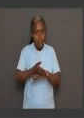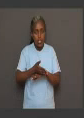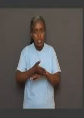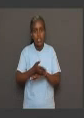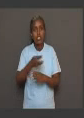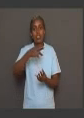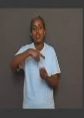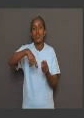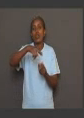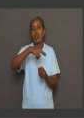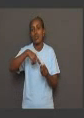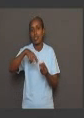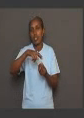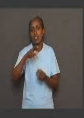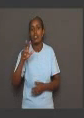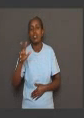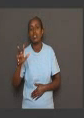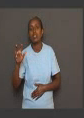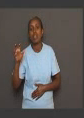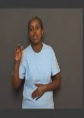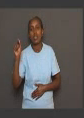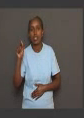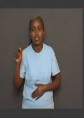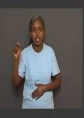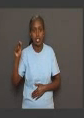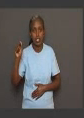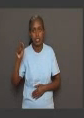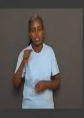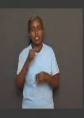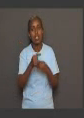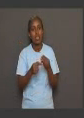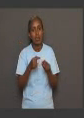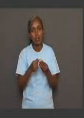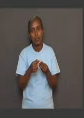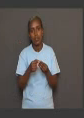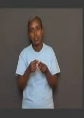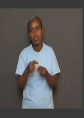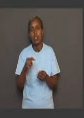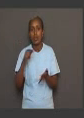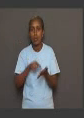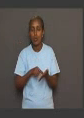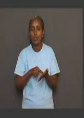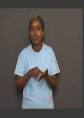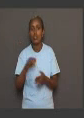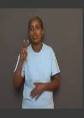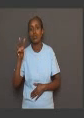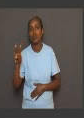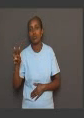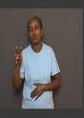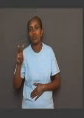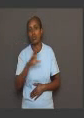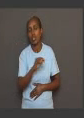been rotated 300 degrees around a point at